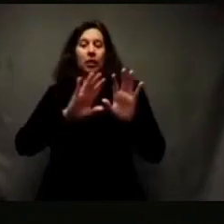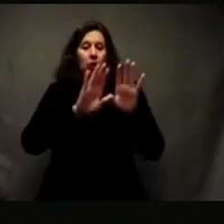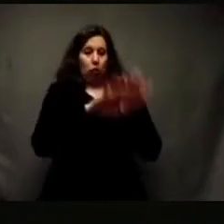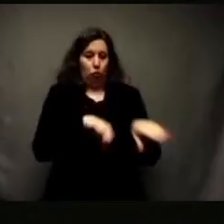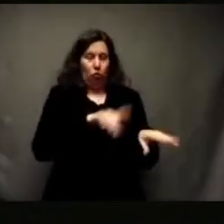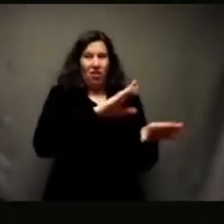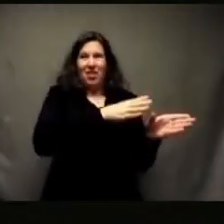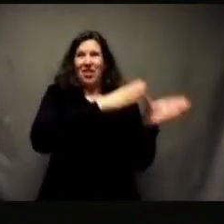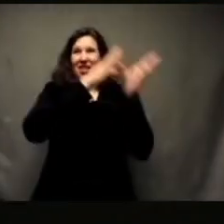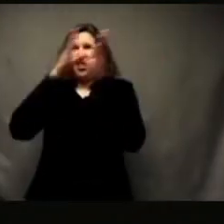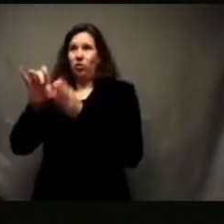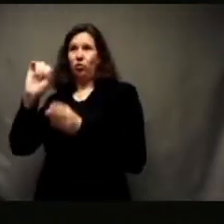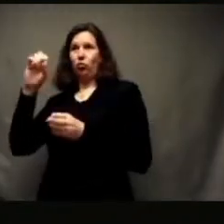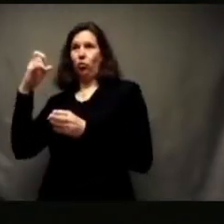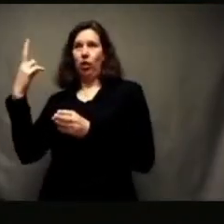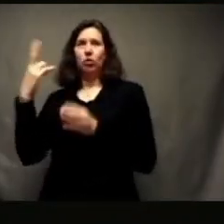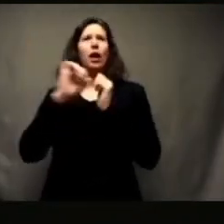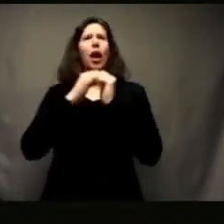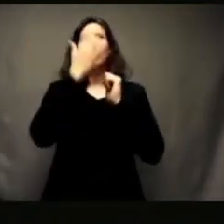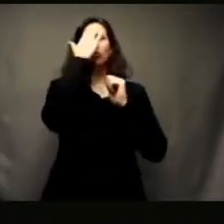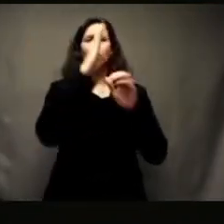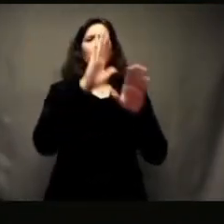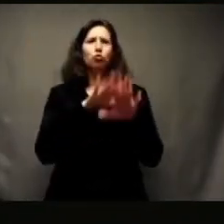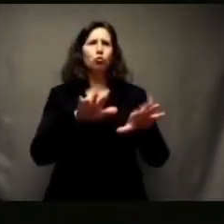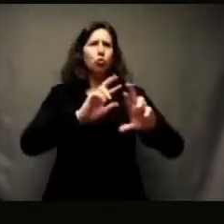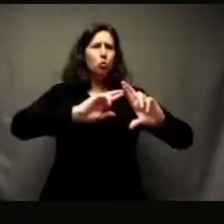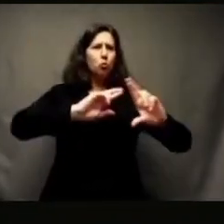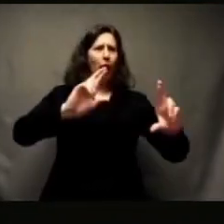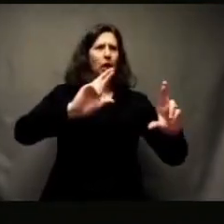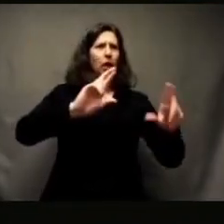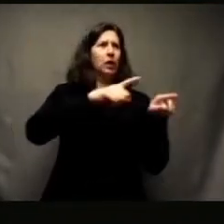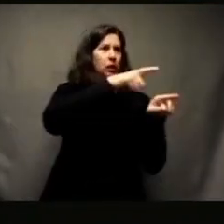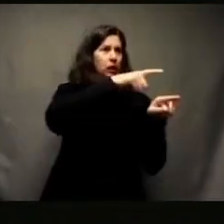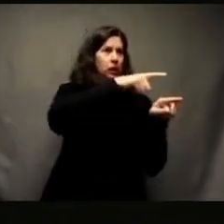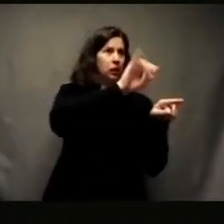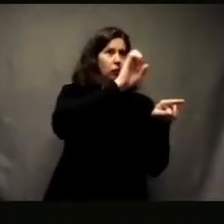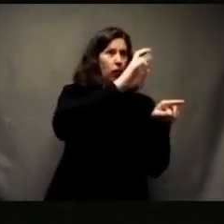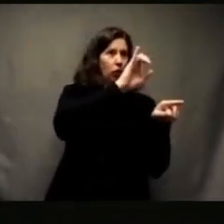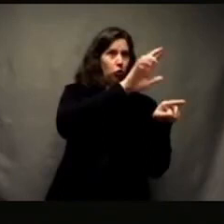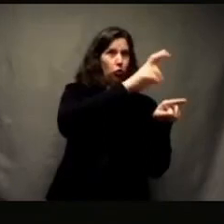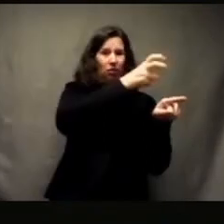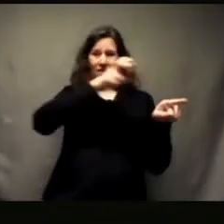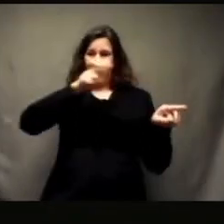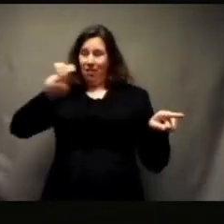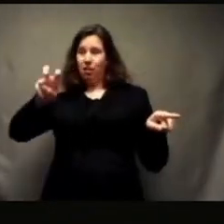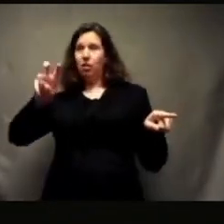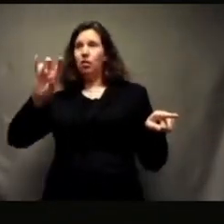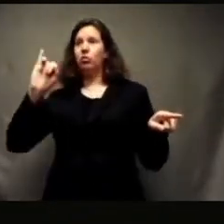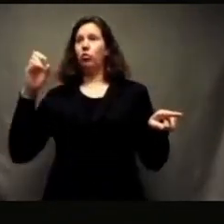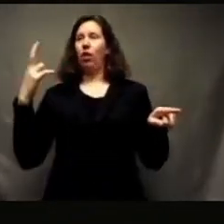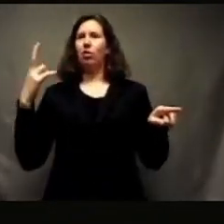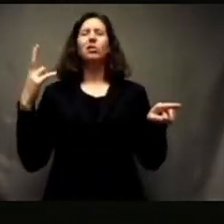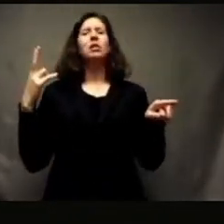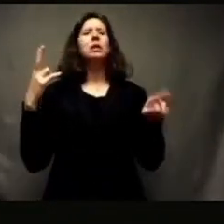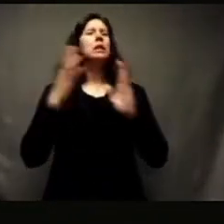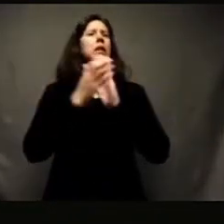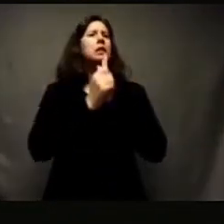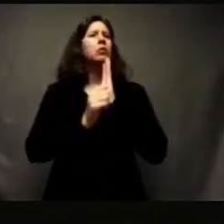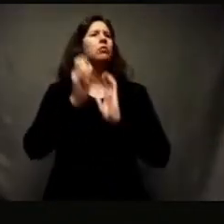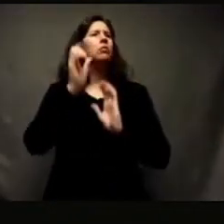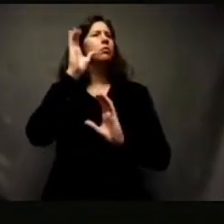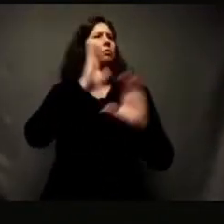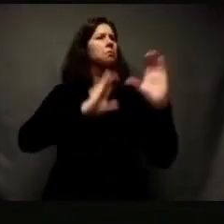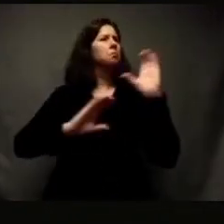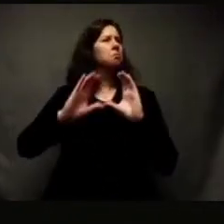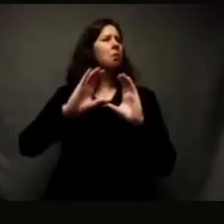transitioning. So how do we know when a child is ready to transition from ScratchJr to Scratch? What kind of skills should we look for? And what kinds of things